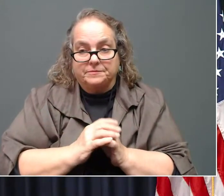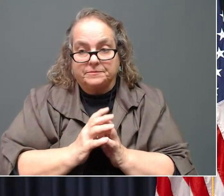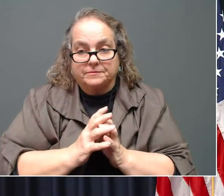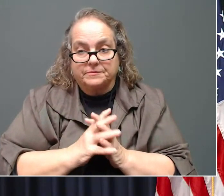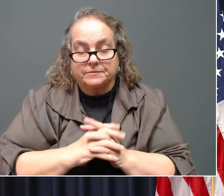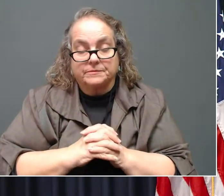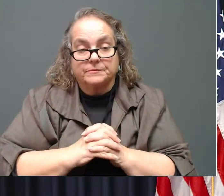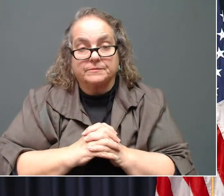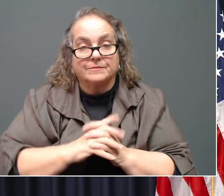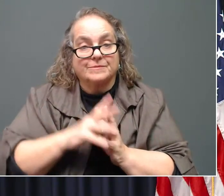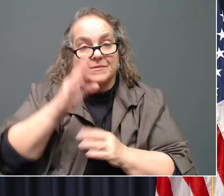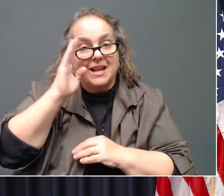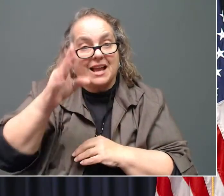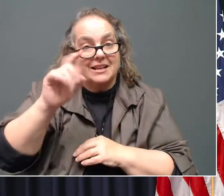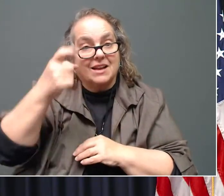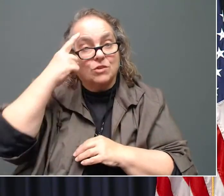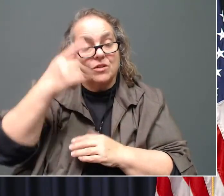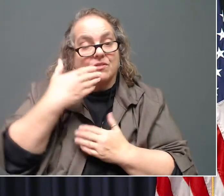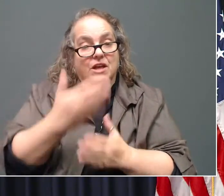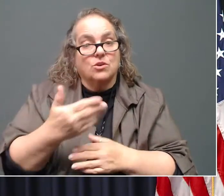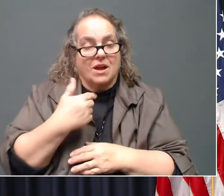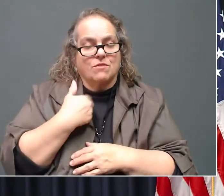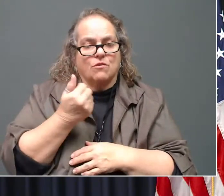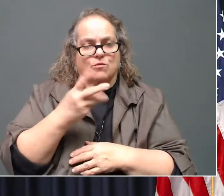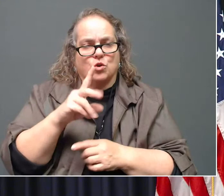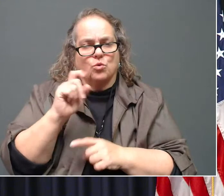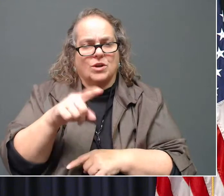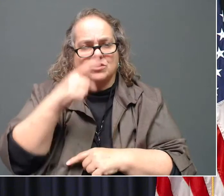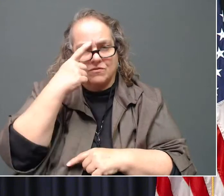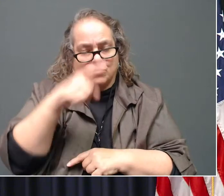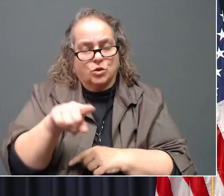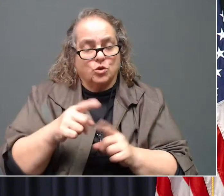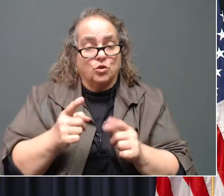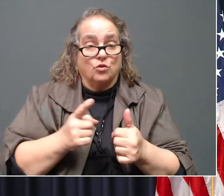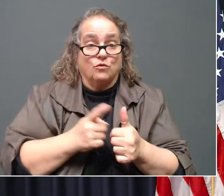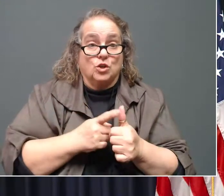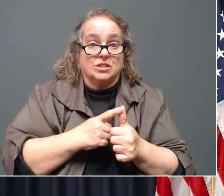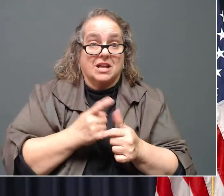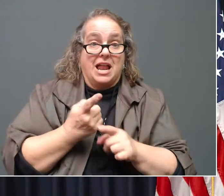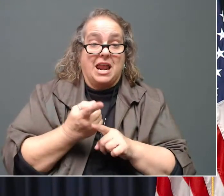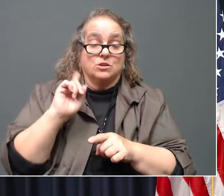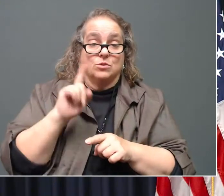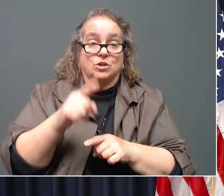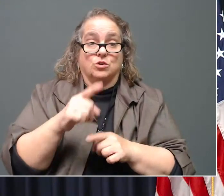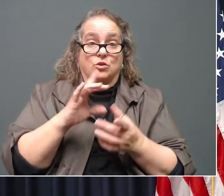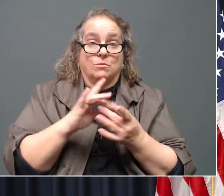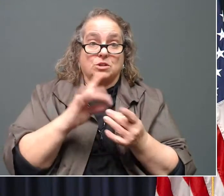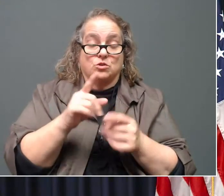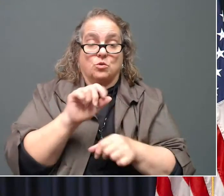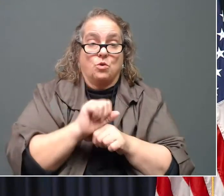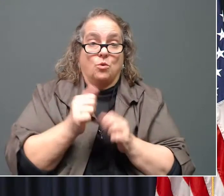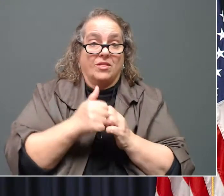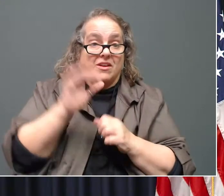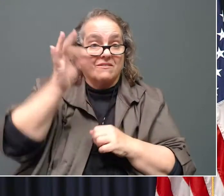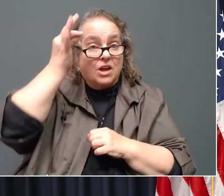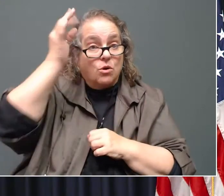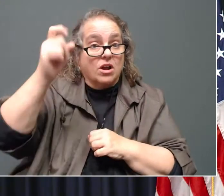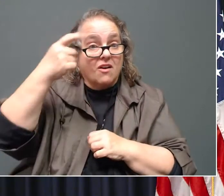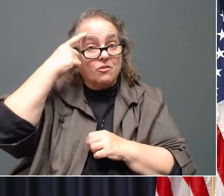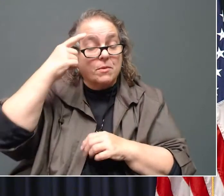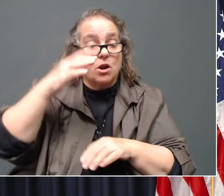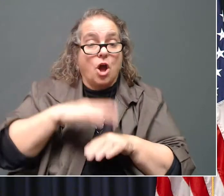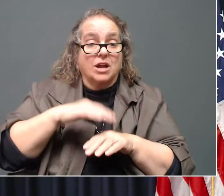Hi, Governor. Thank you. I have a couple questions for you. First, last week you mentioned that you were working with the federal government on possibly setting up a